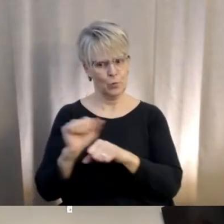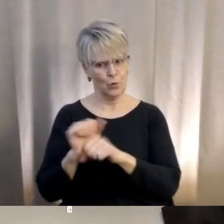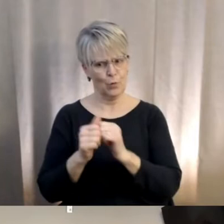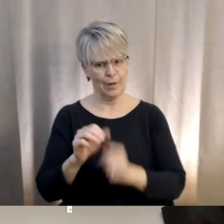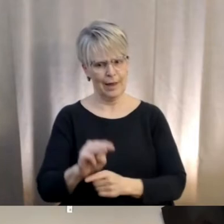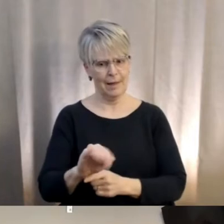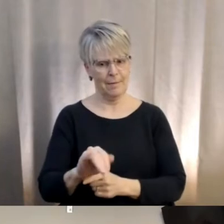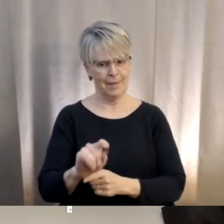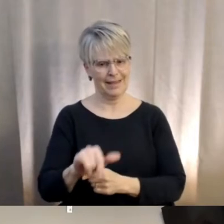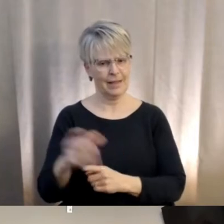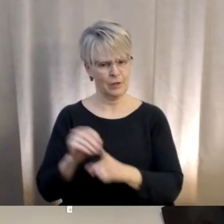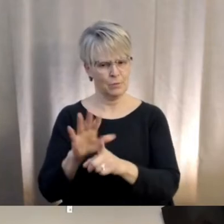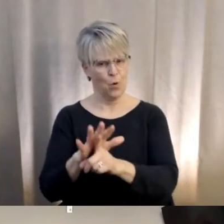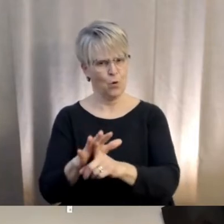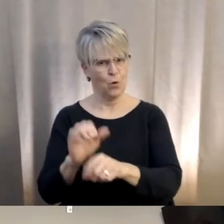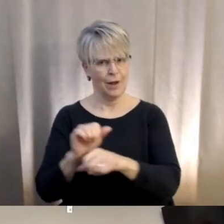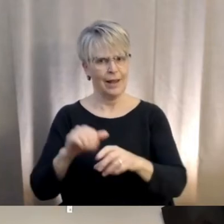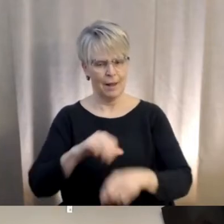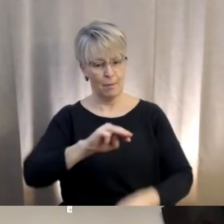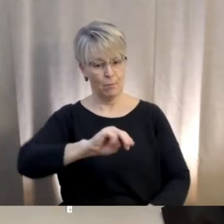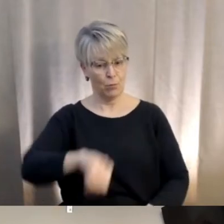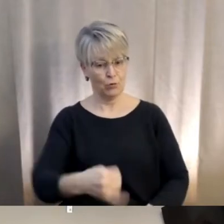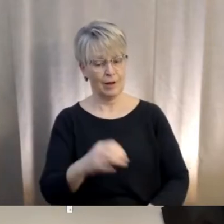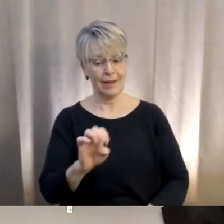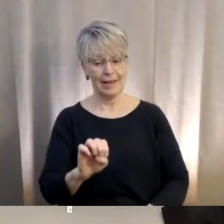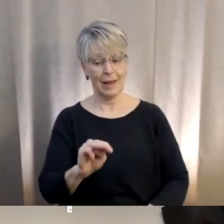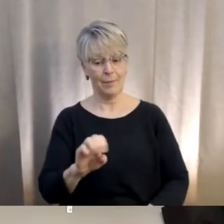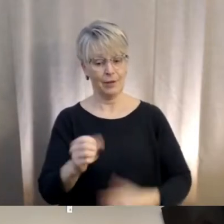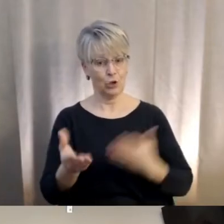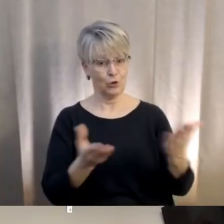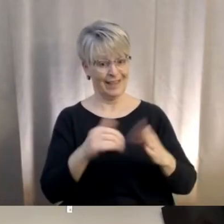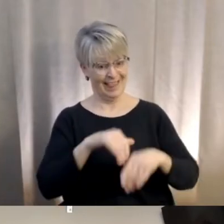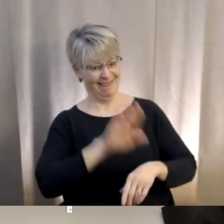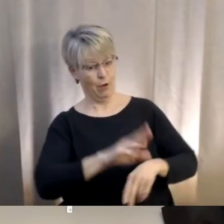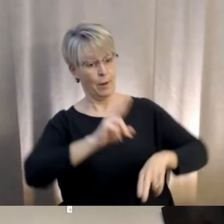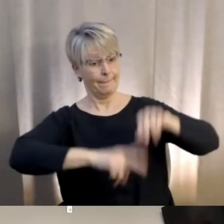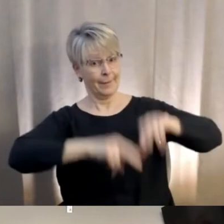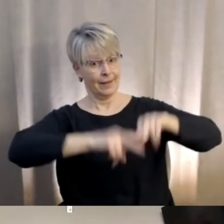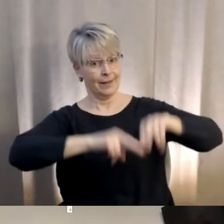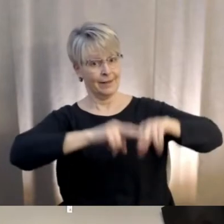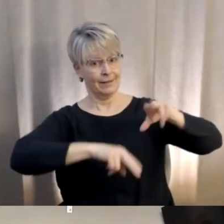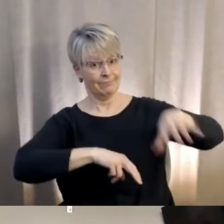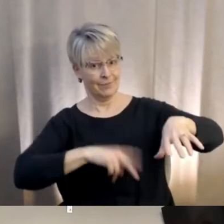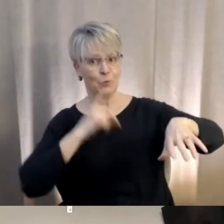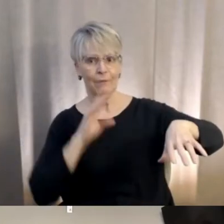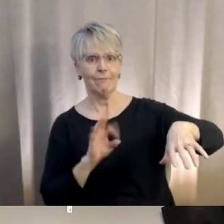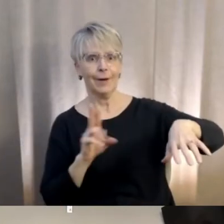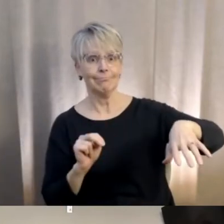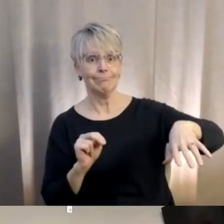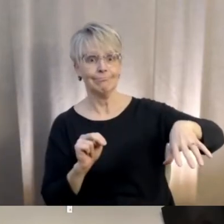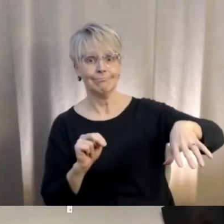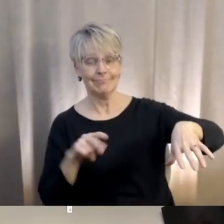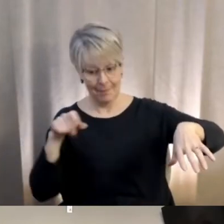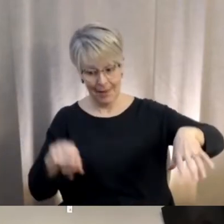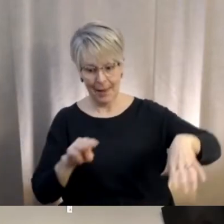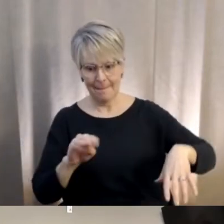at Paramedic, Moose Jaw Paramedic and EMS Services building. And it was a lot of fun because she